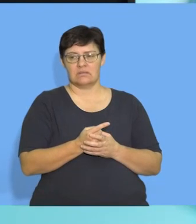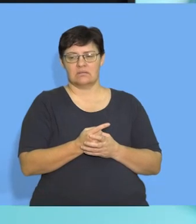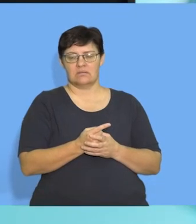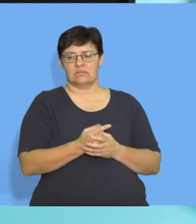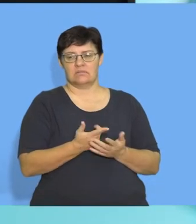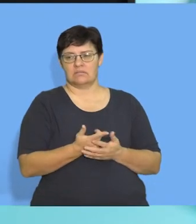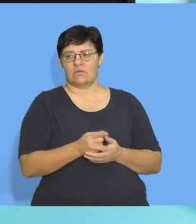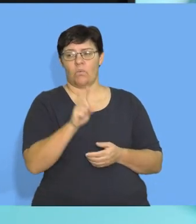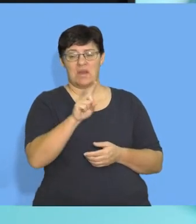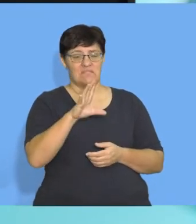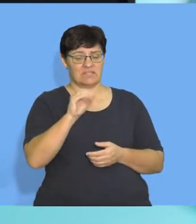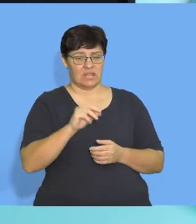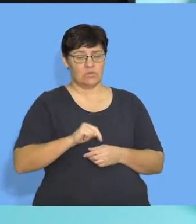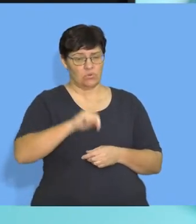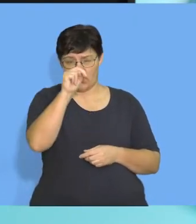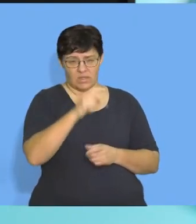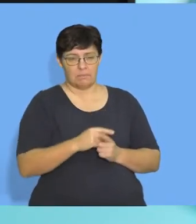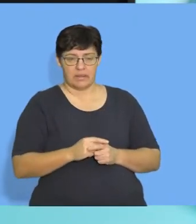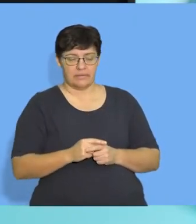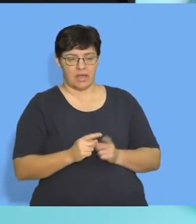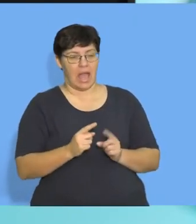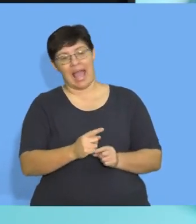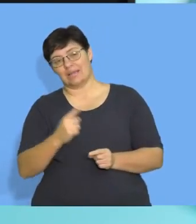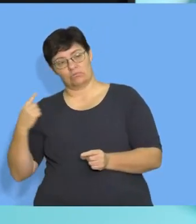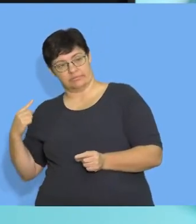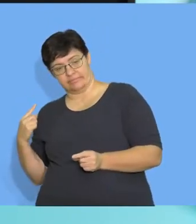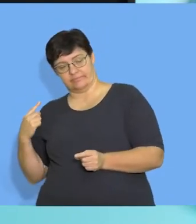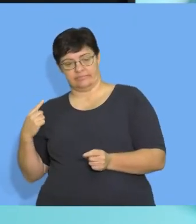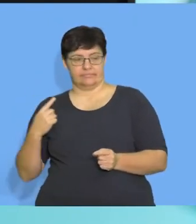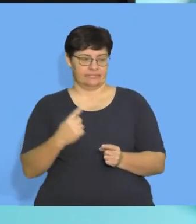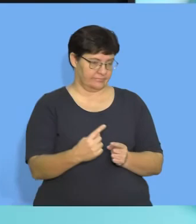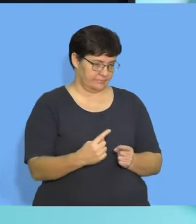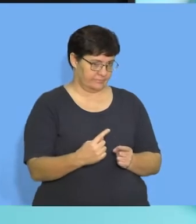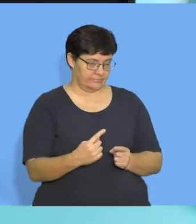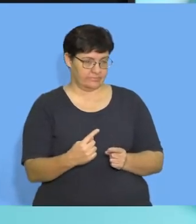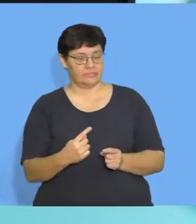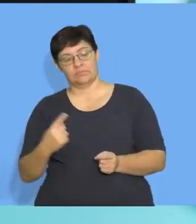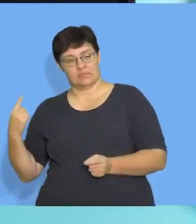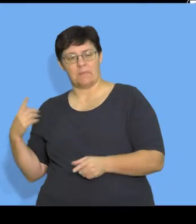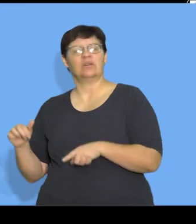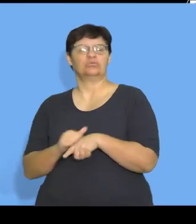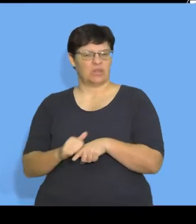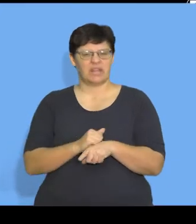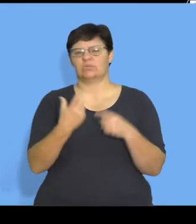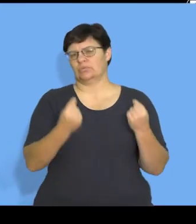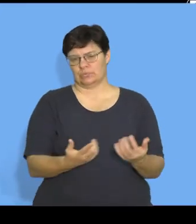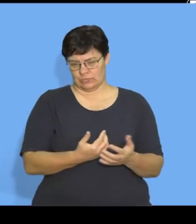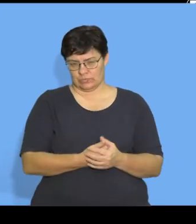meters north, instead of going 125, 125. But she was in training, so that's what we do. Okay?